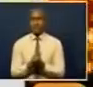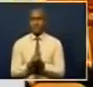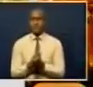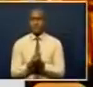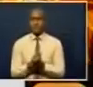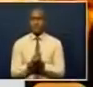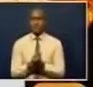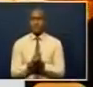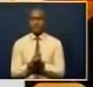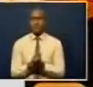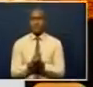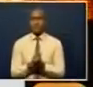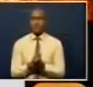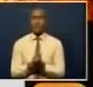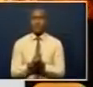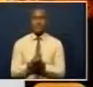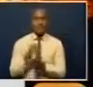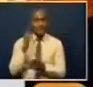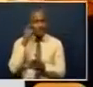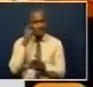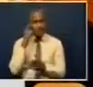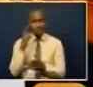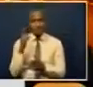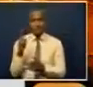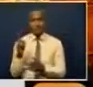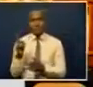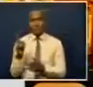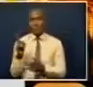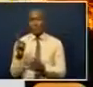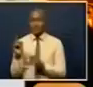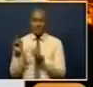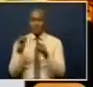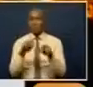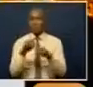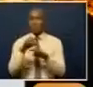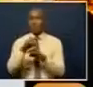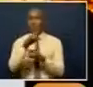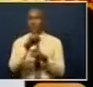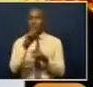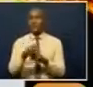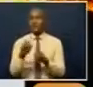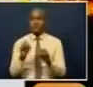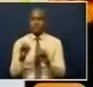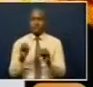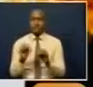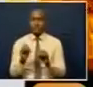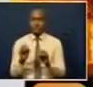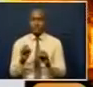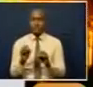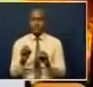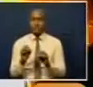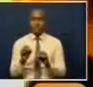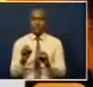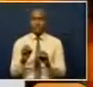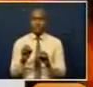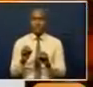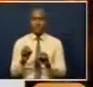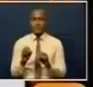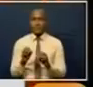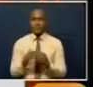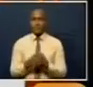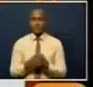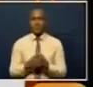issues. You know, so I think it's better he stays where he is, keeps on doing what he's doing. That's why we have structures. So the governor doesn't necessarily need to be there. But